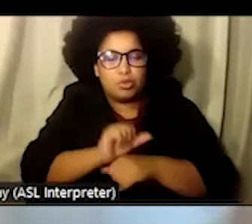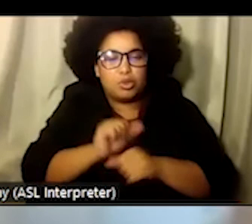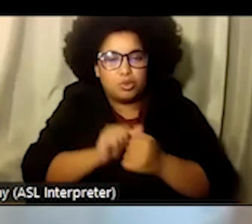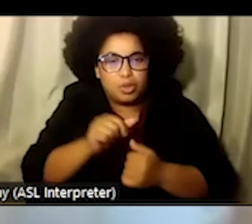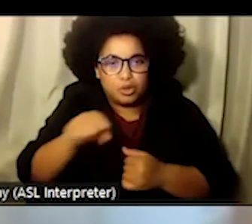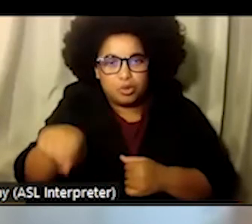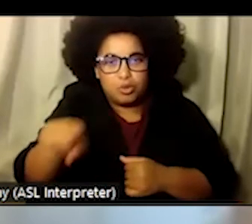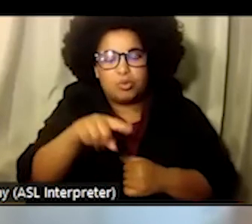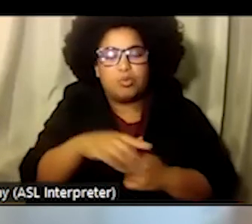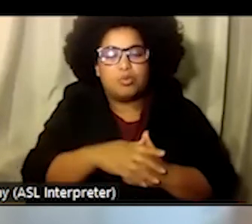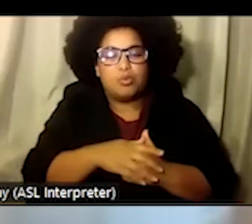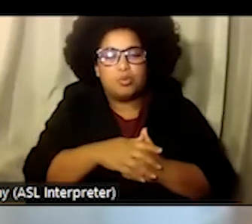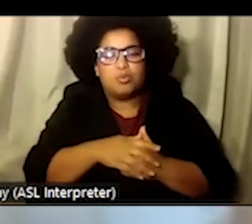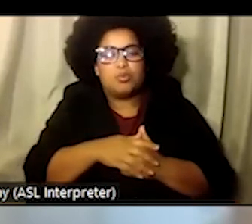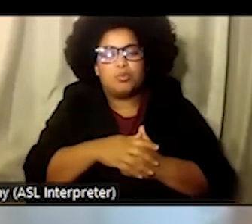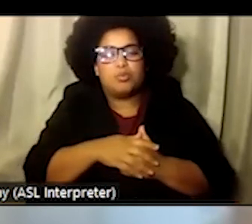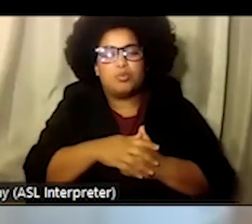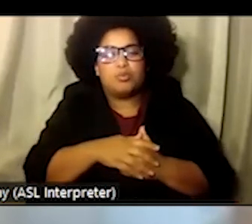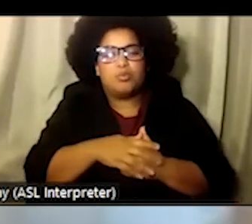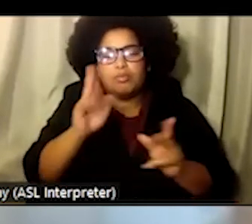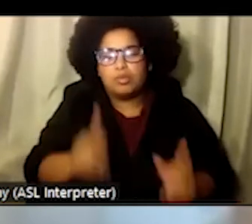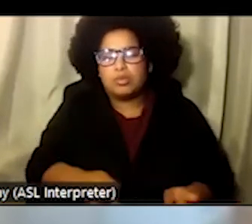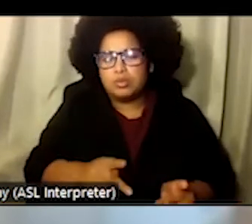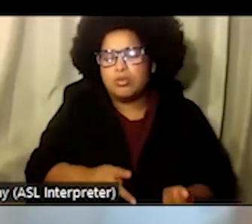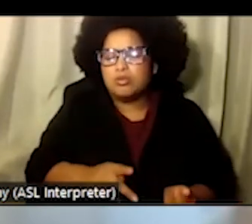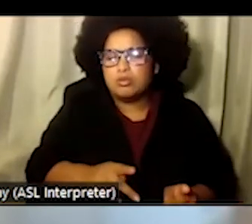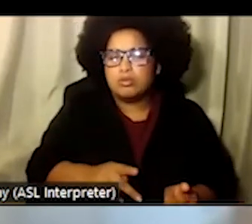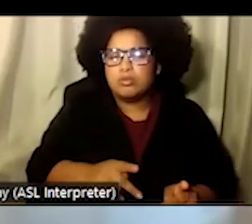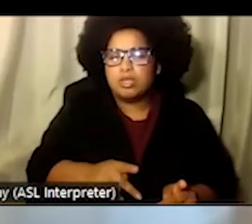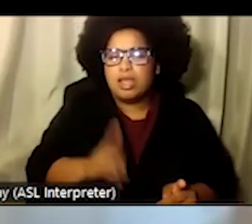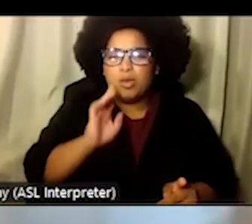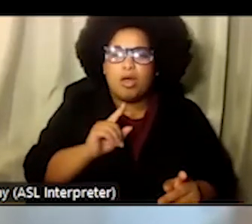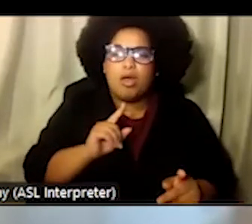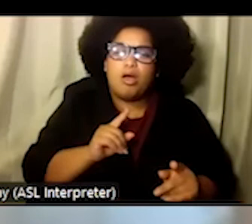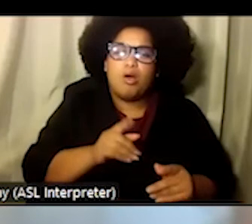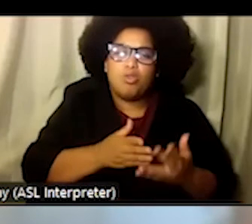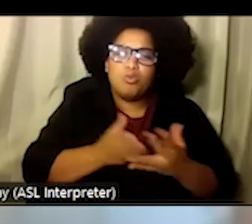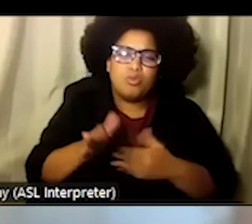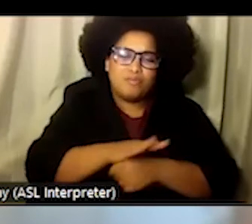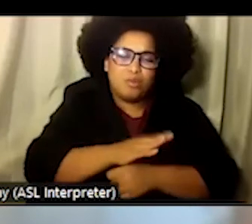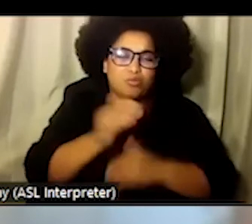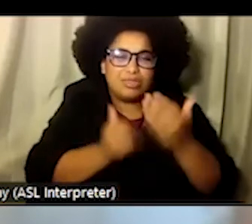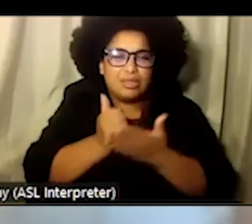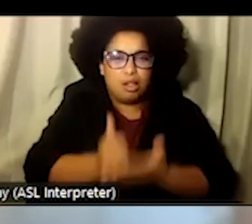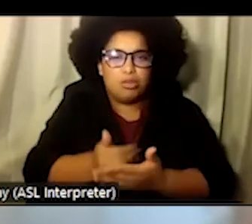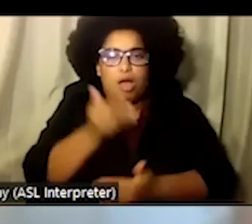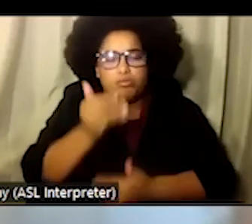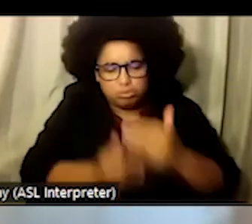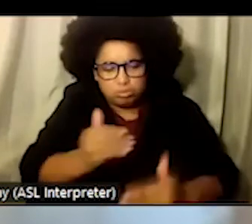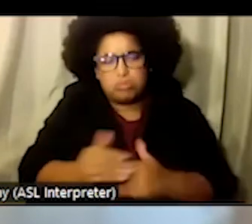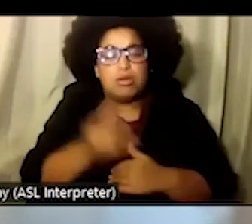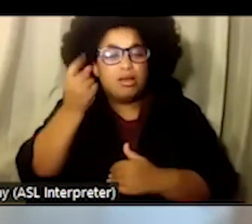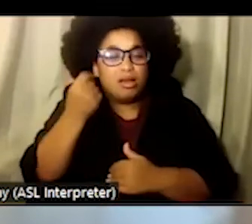The community resource developer is that person that will really walk you through the entire process. Now,